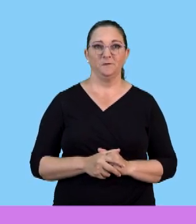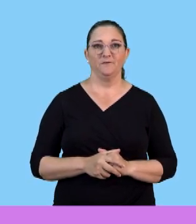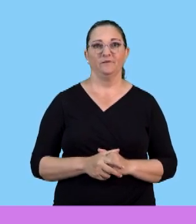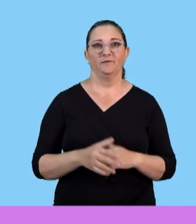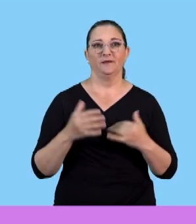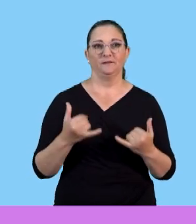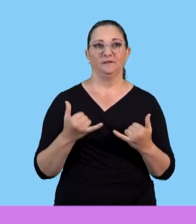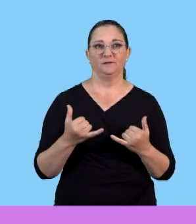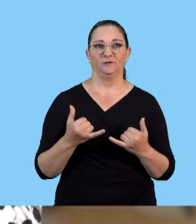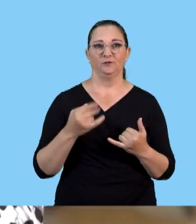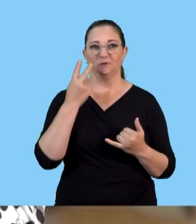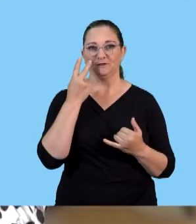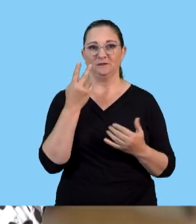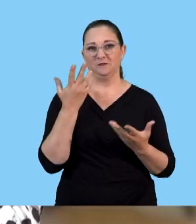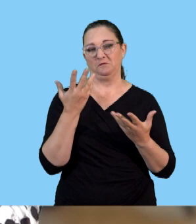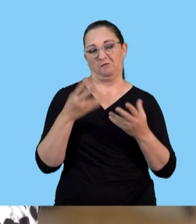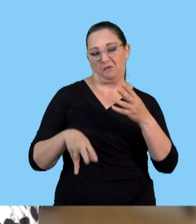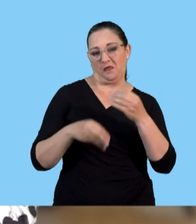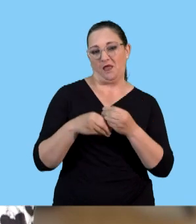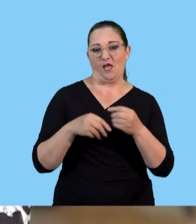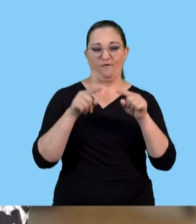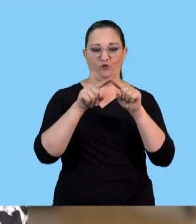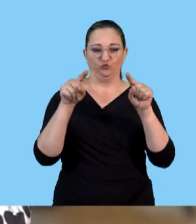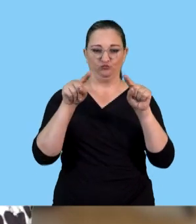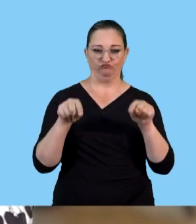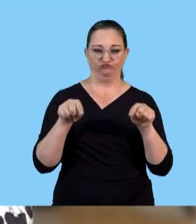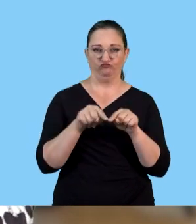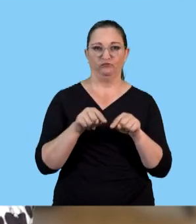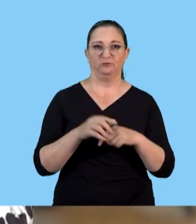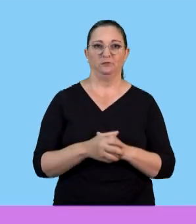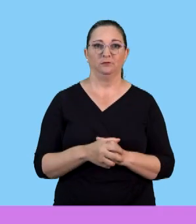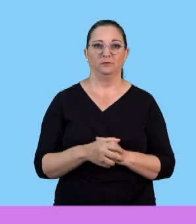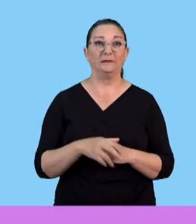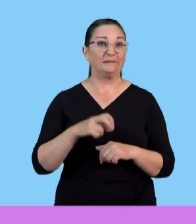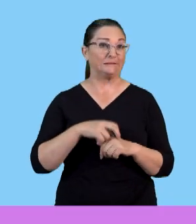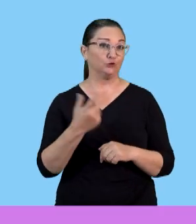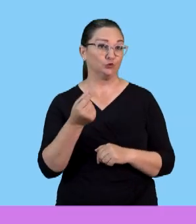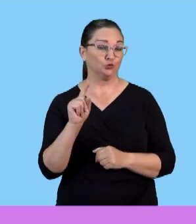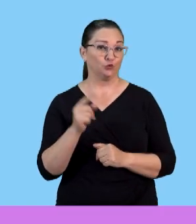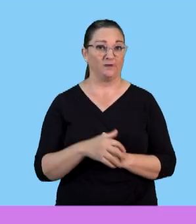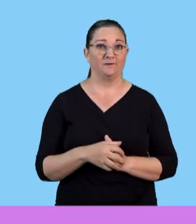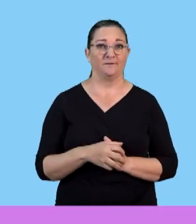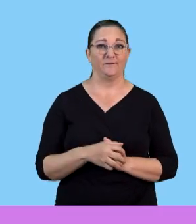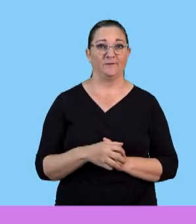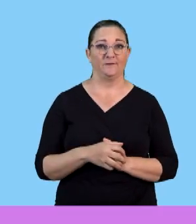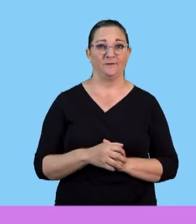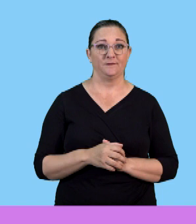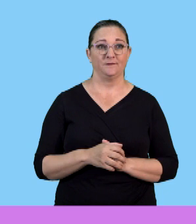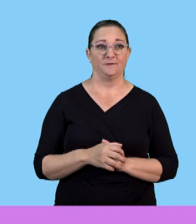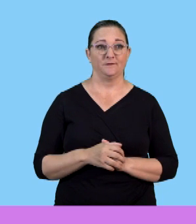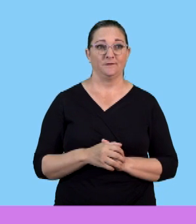So, if we look at perimeter of a square, that means that we need to start